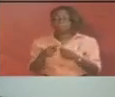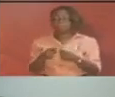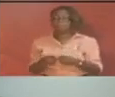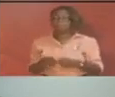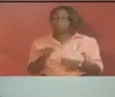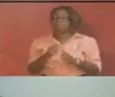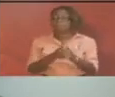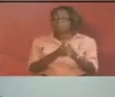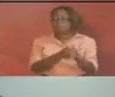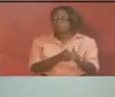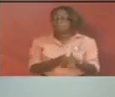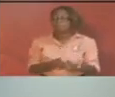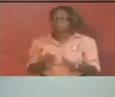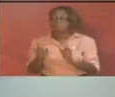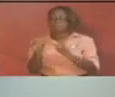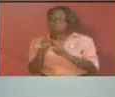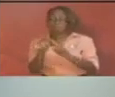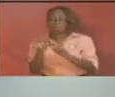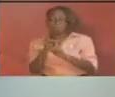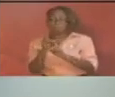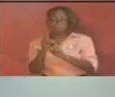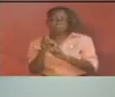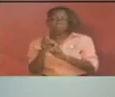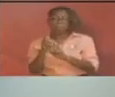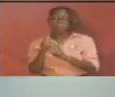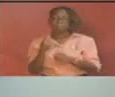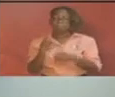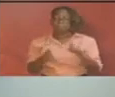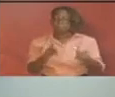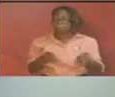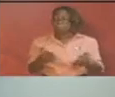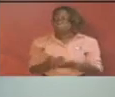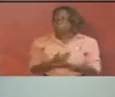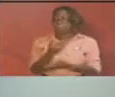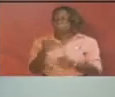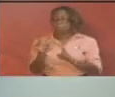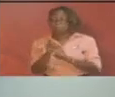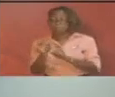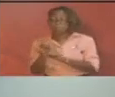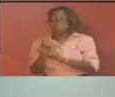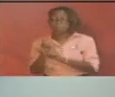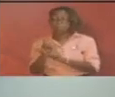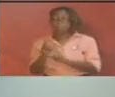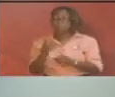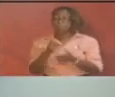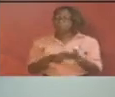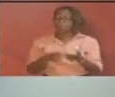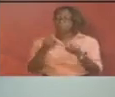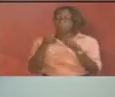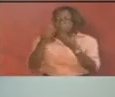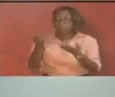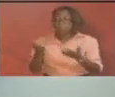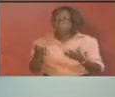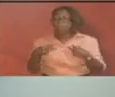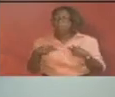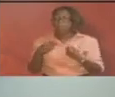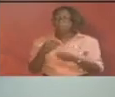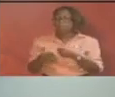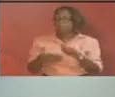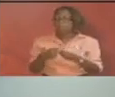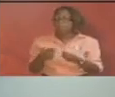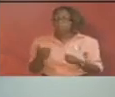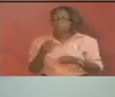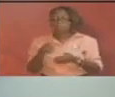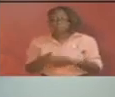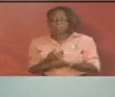question is for Dr. Sukmana. You mentioned a pre-screening process that everyone had to go through before receiving the